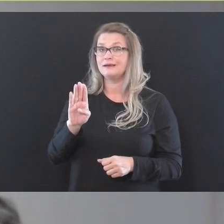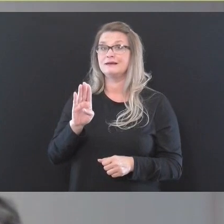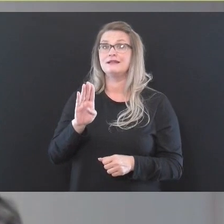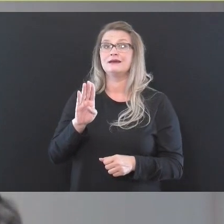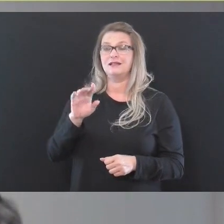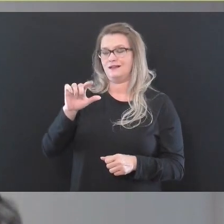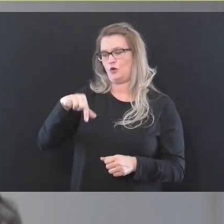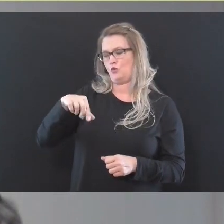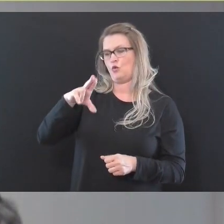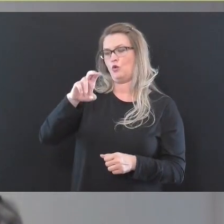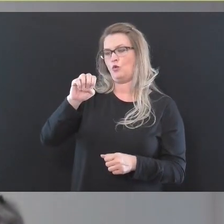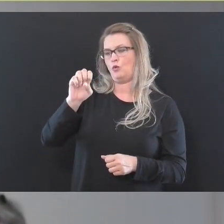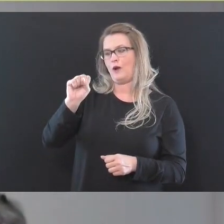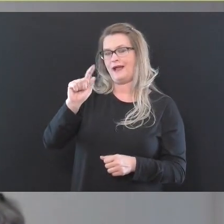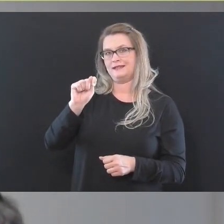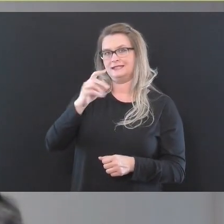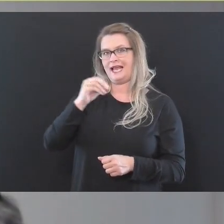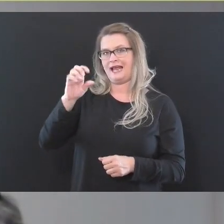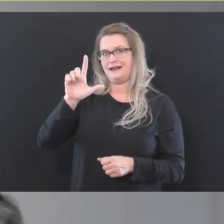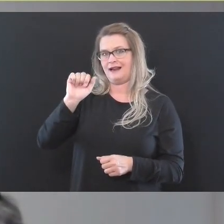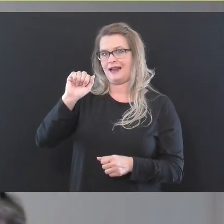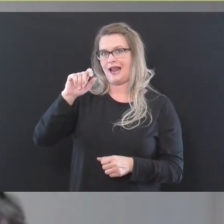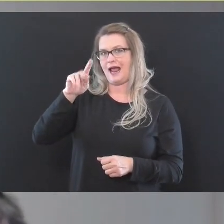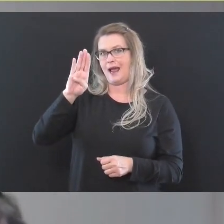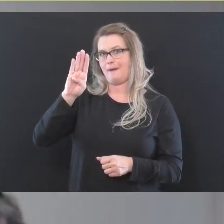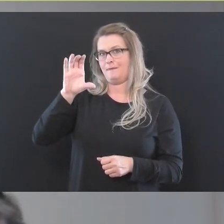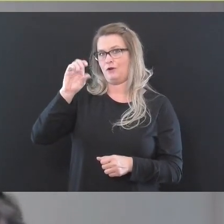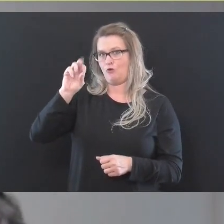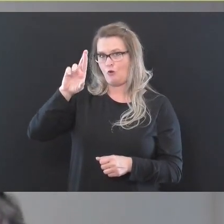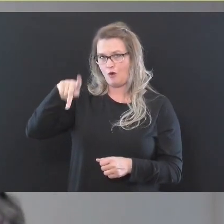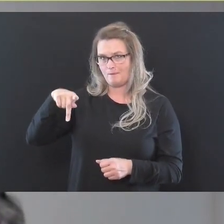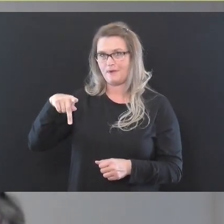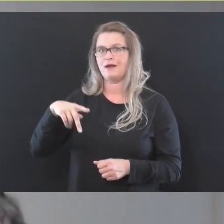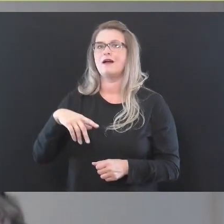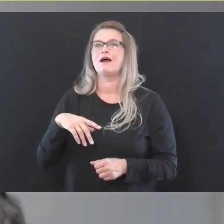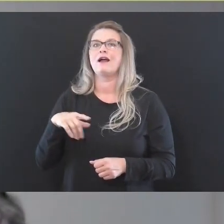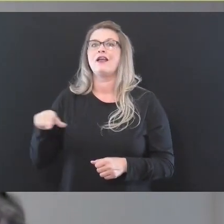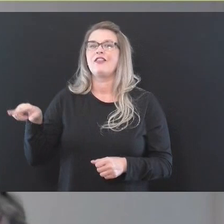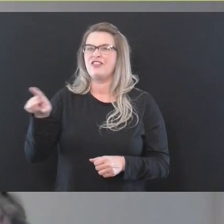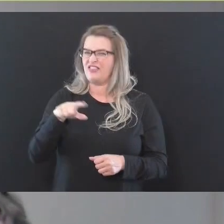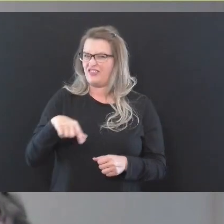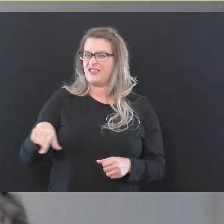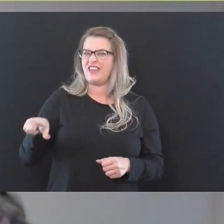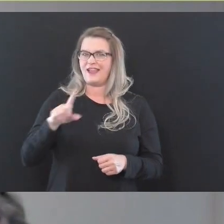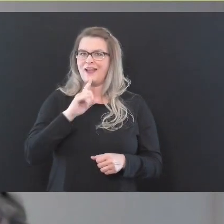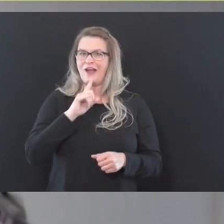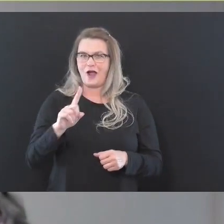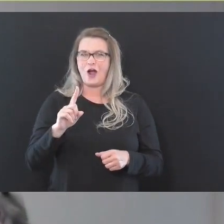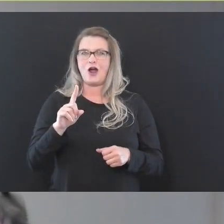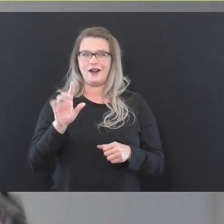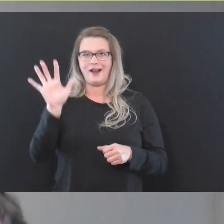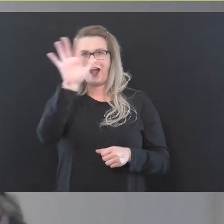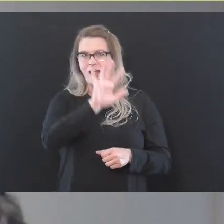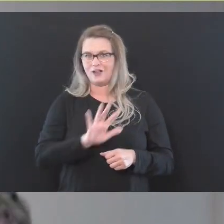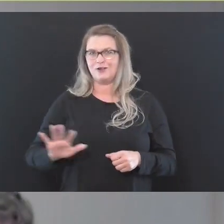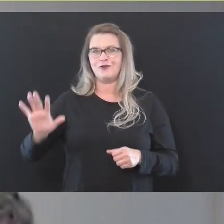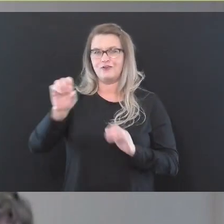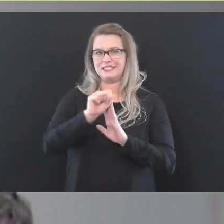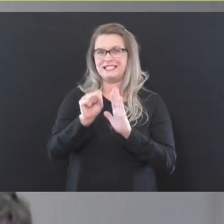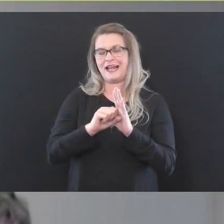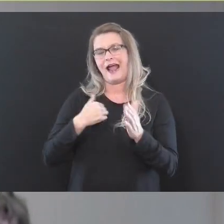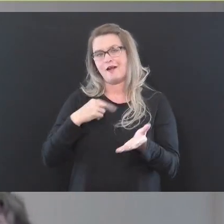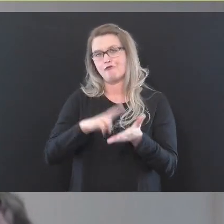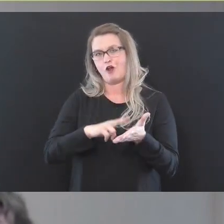as Dr. Marsh mentioned, and these are normal routine diagnostic clinical laboratories that facilities around the state have contracts with